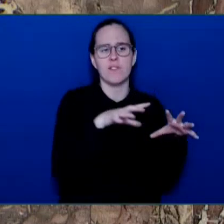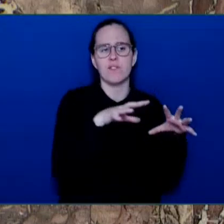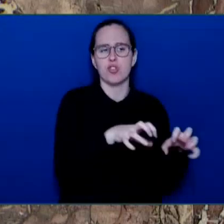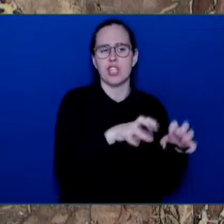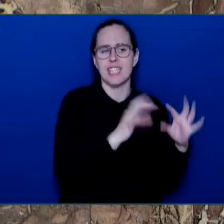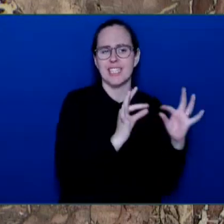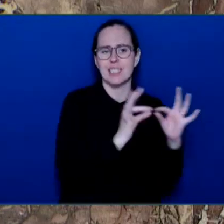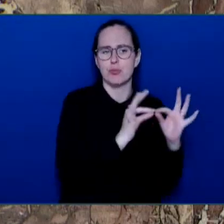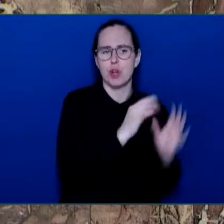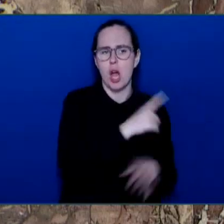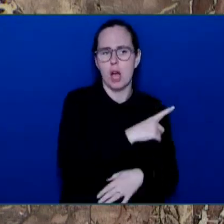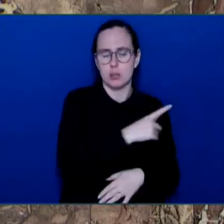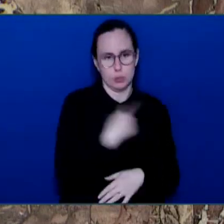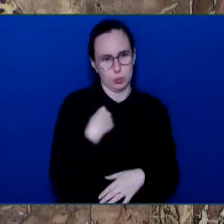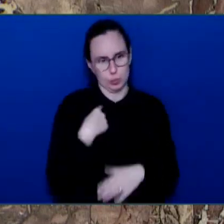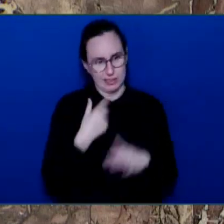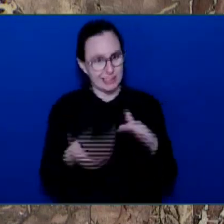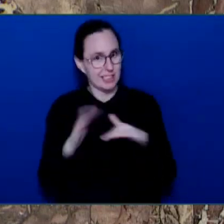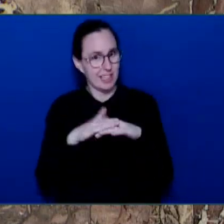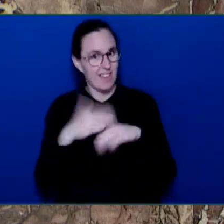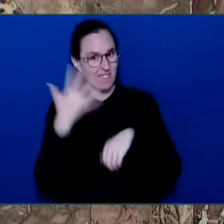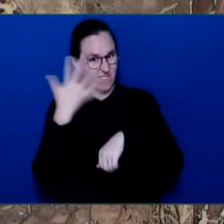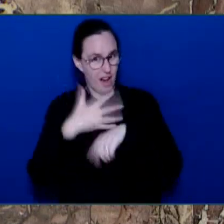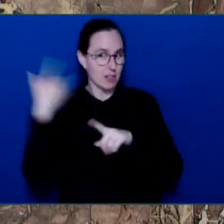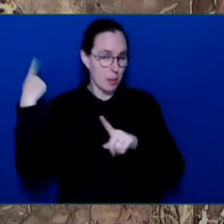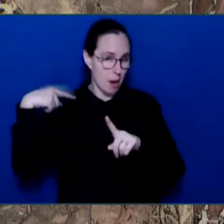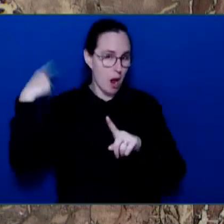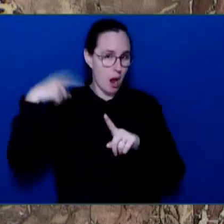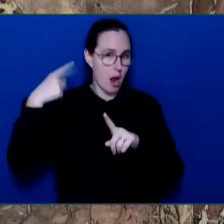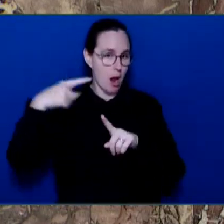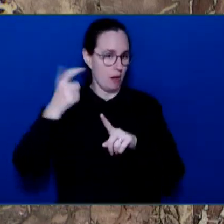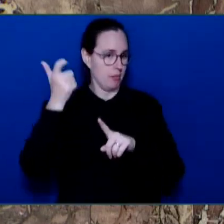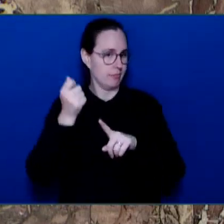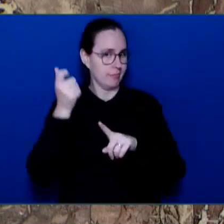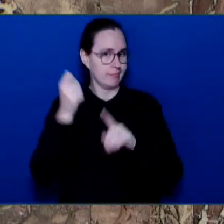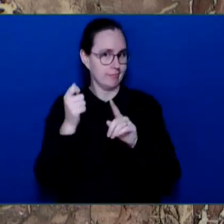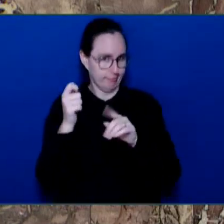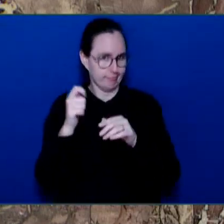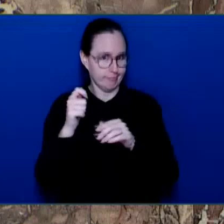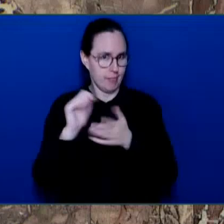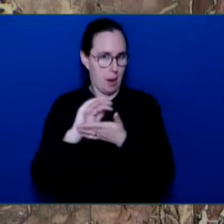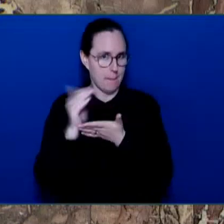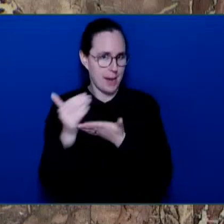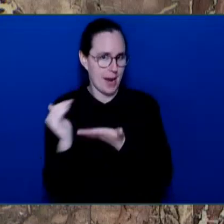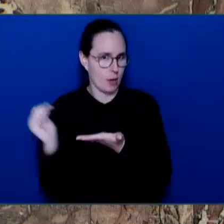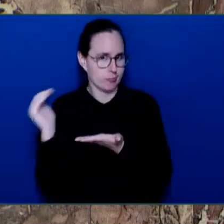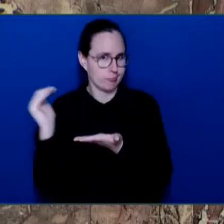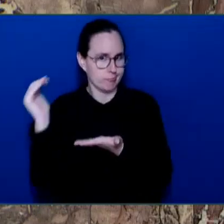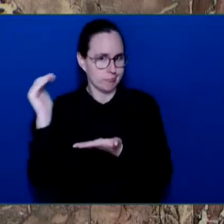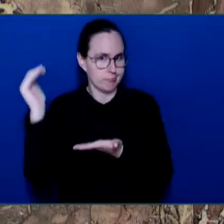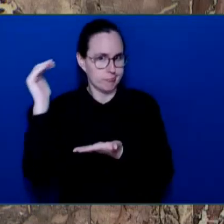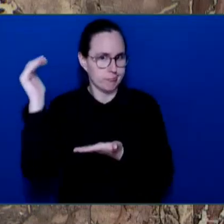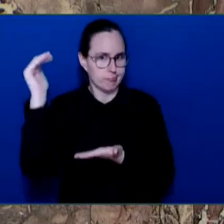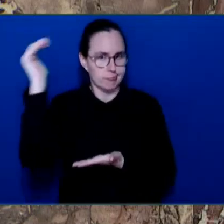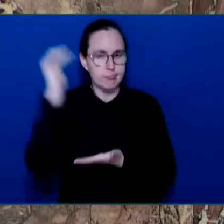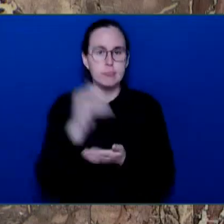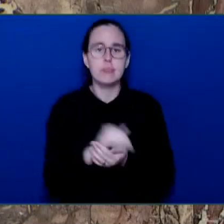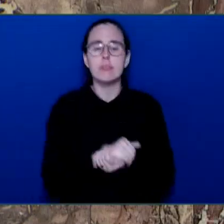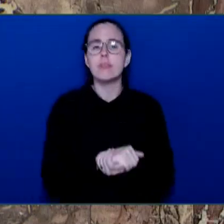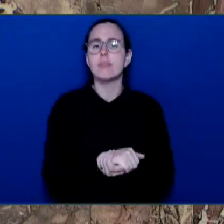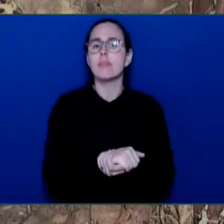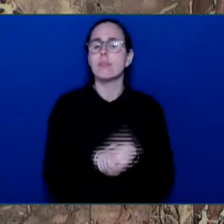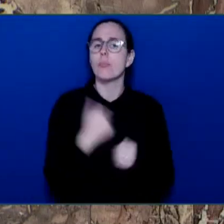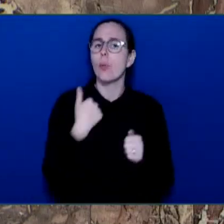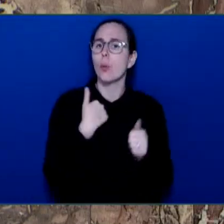extensive public consultation that we were legislatively required to do in order to update our second